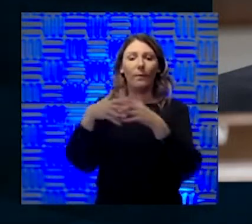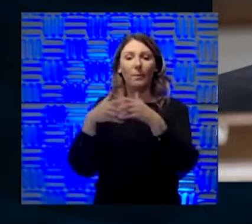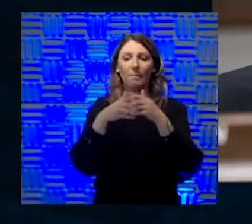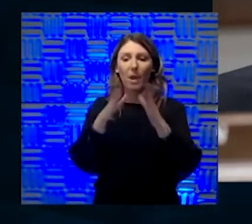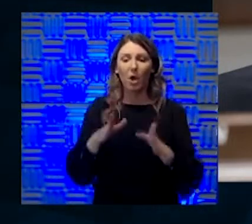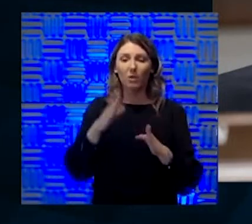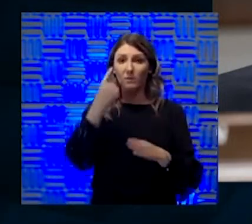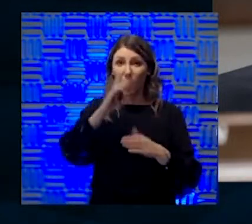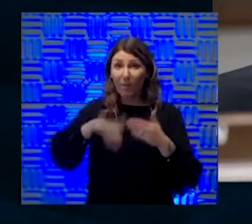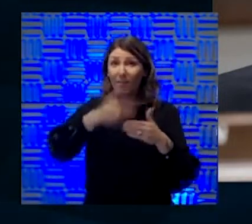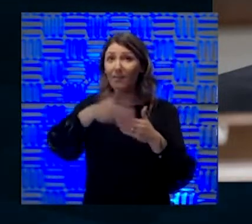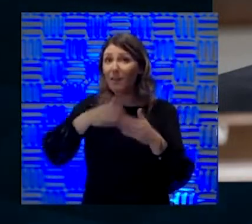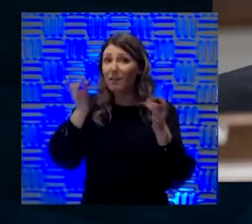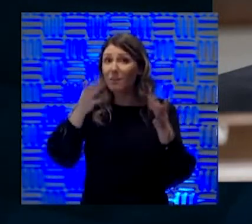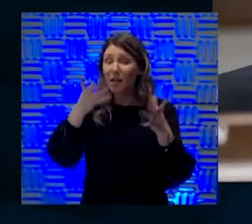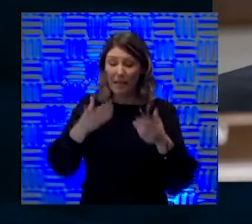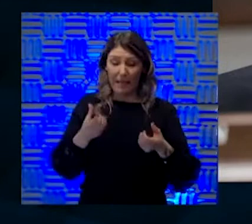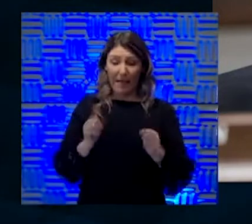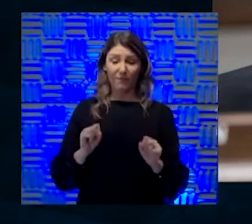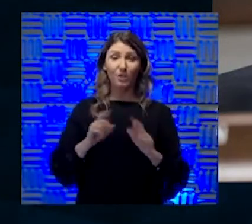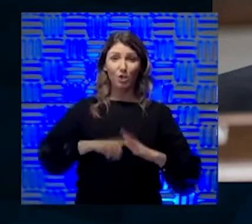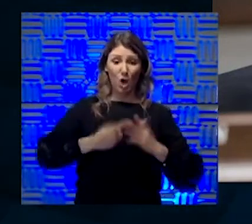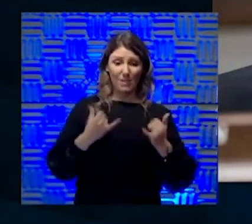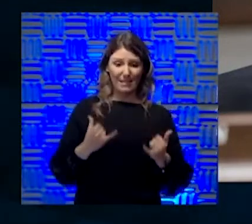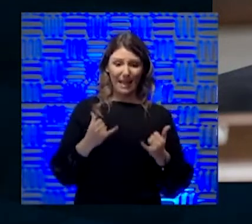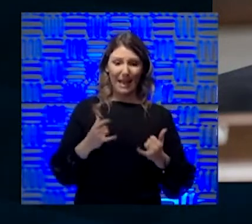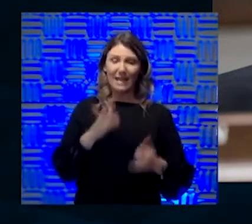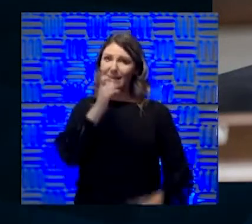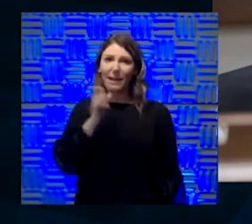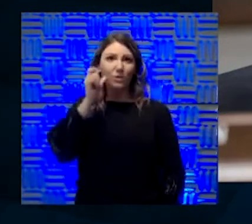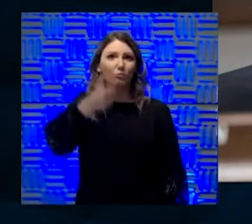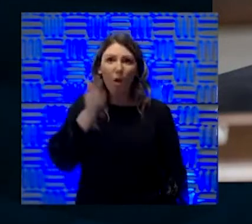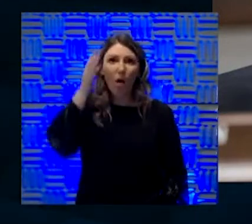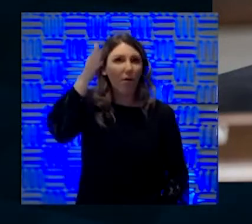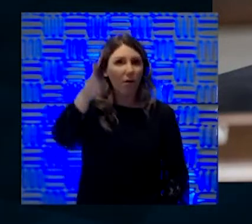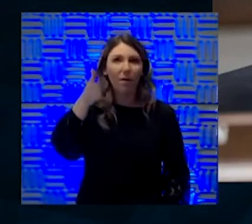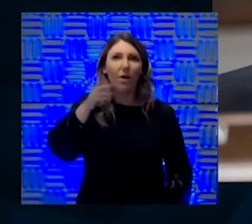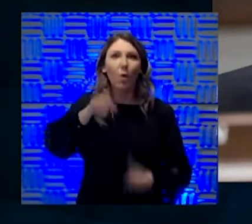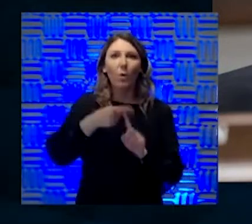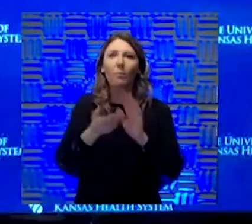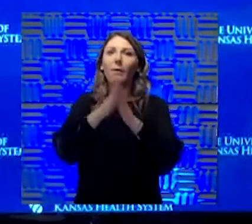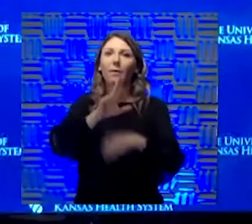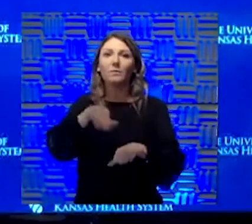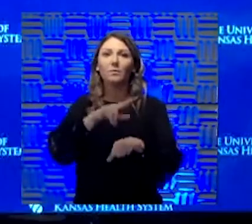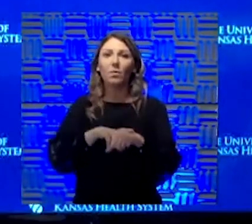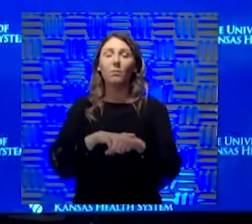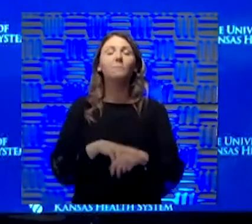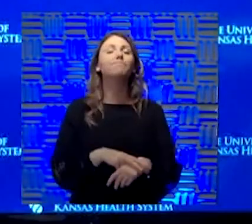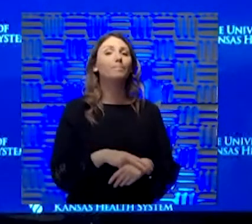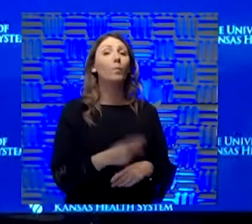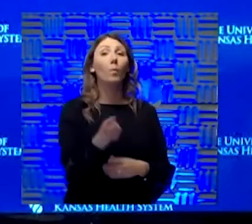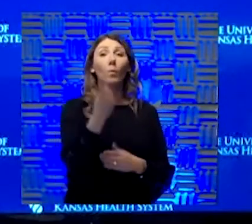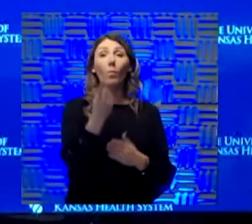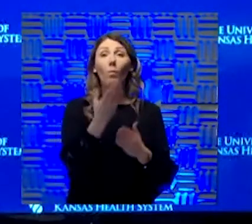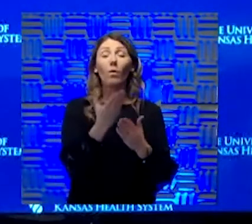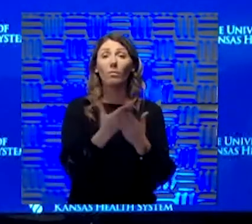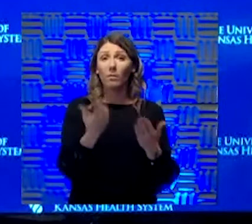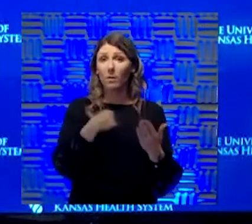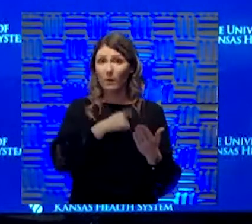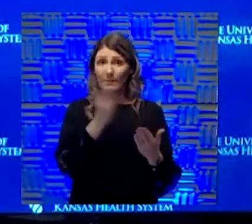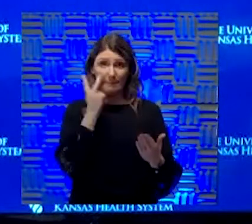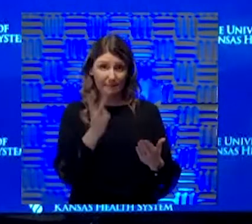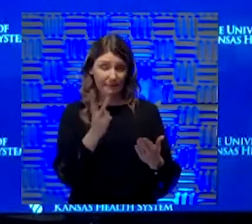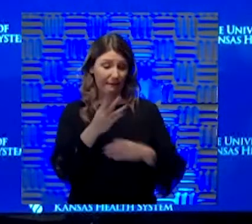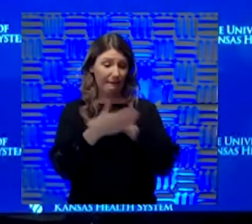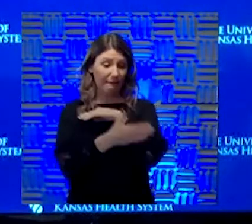to begin today, not tomorrow, not when things get back to normal. and one of the things we see, I think, is that